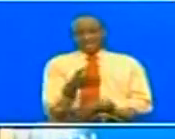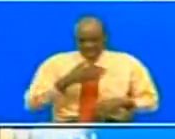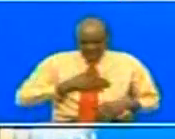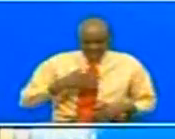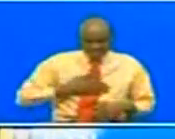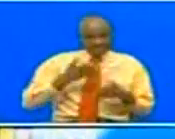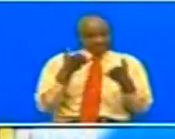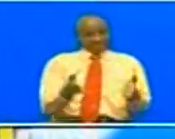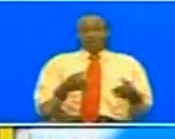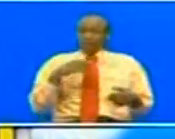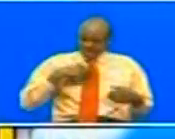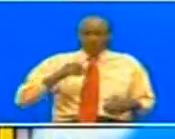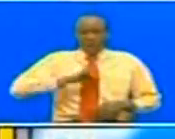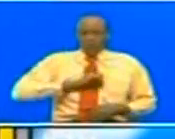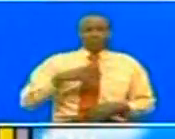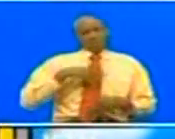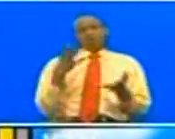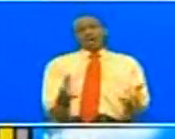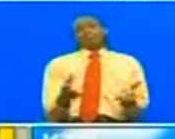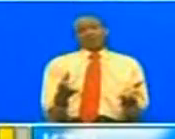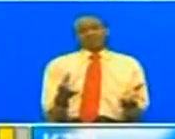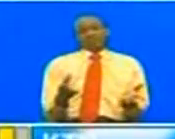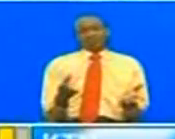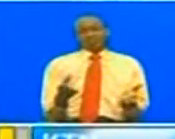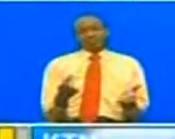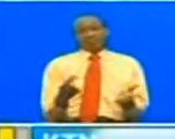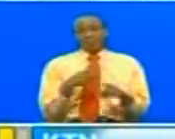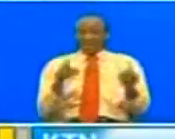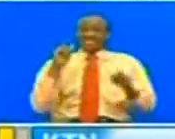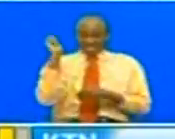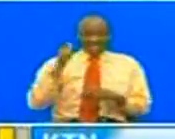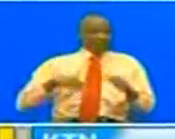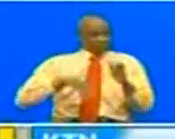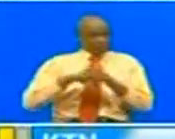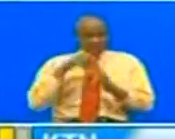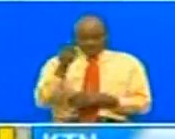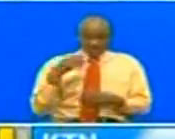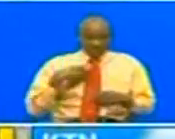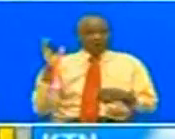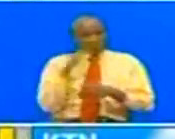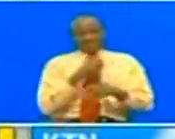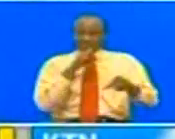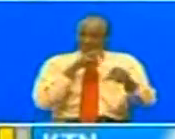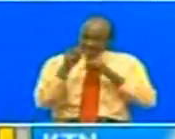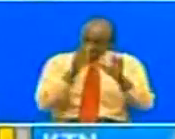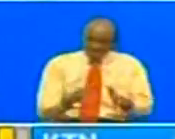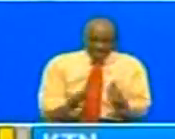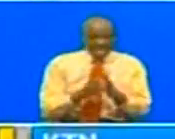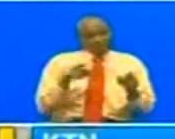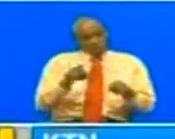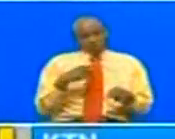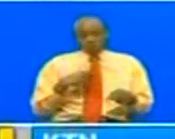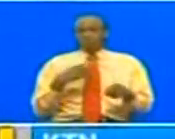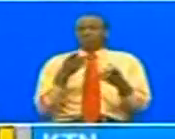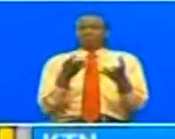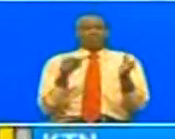tuka, at least ni tuko na wachezaji pia. That Kenyan football has been dogged by mismanagement and lack of proper grassroots